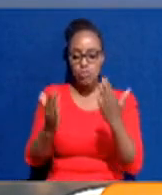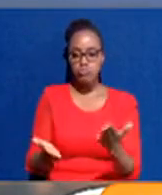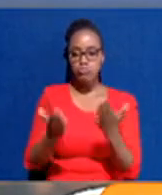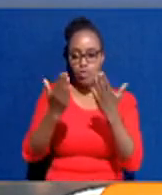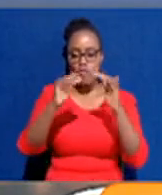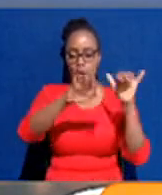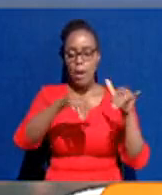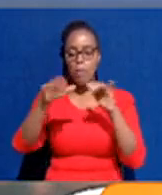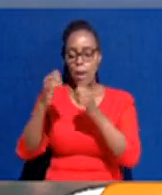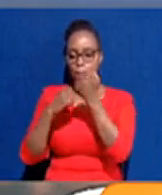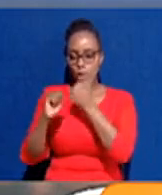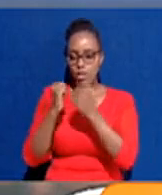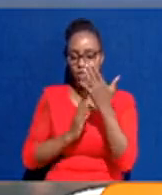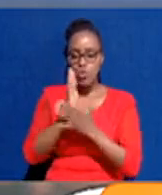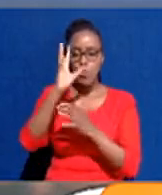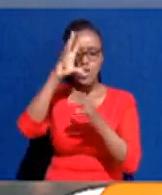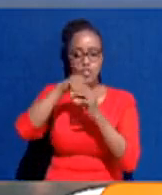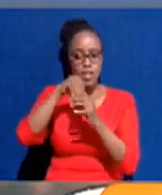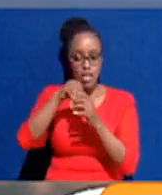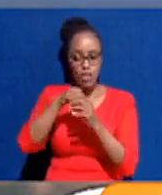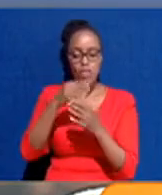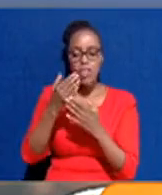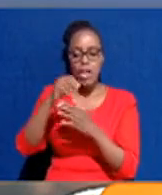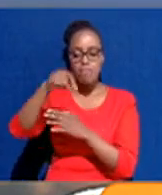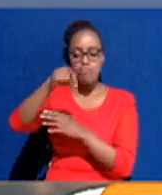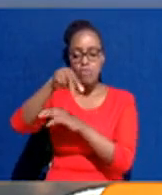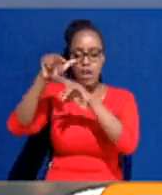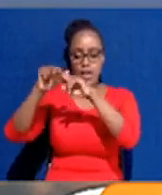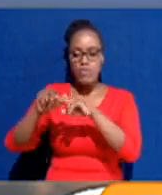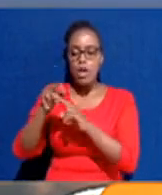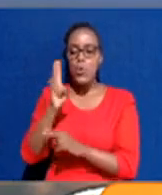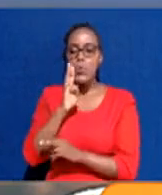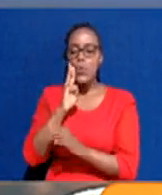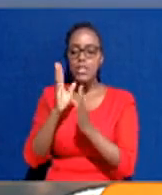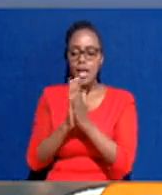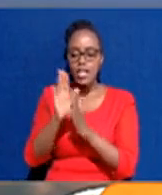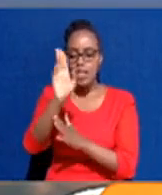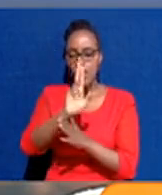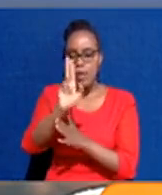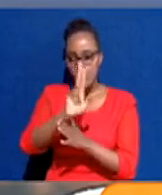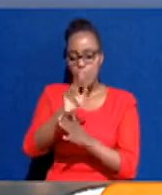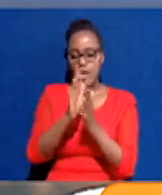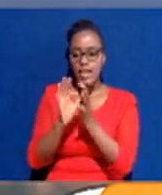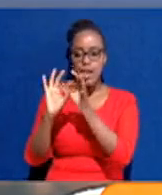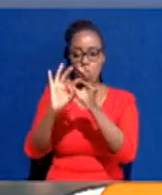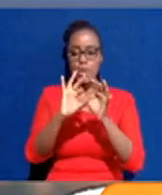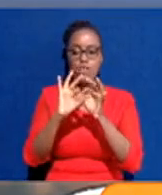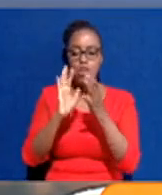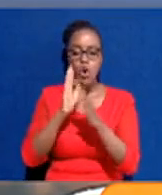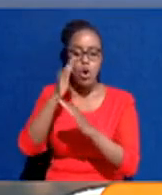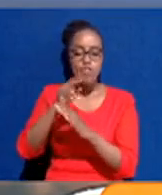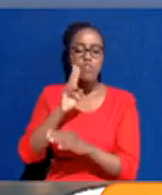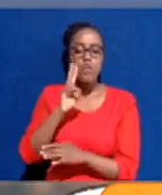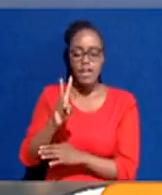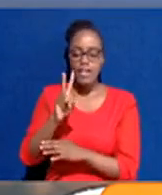on-farm productivity through investments in proper land, water and input utilization, and the coordination of more than